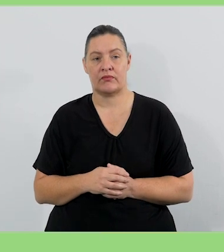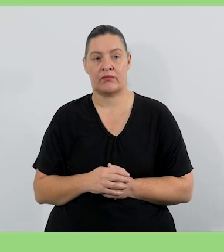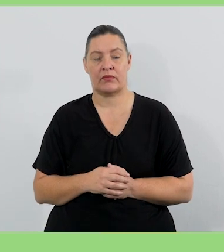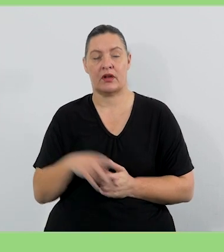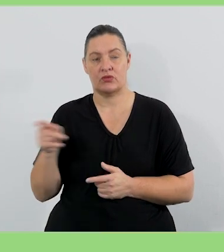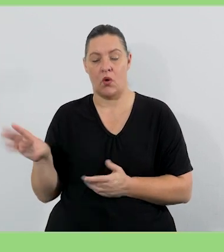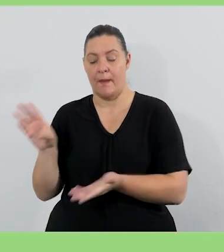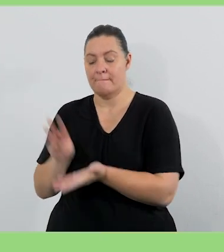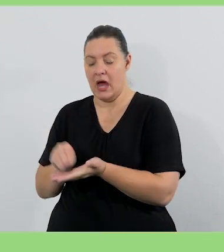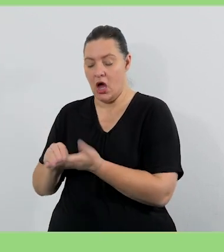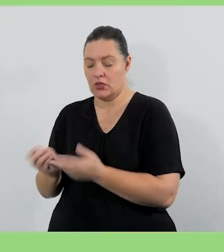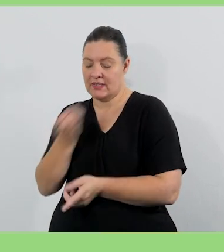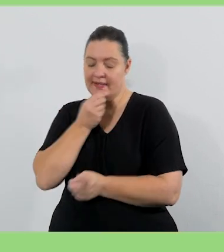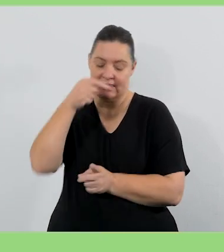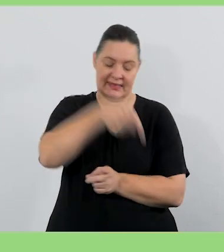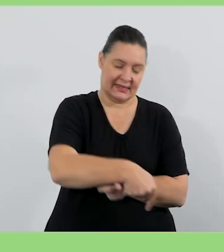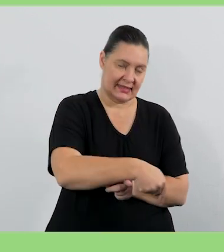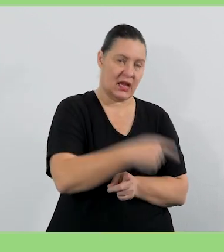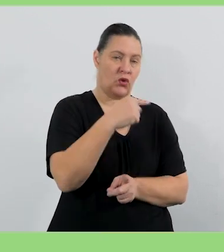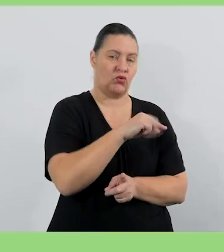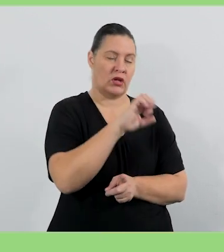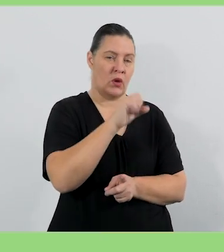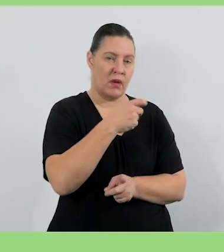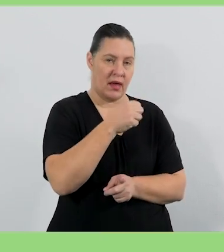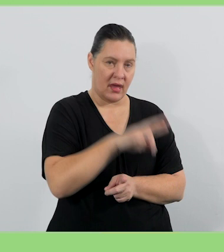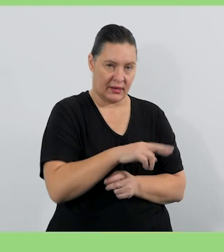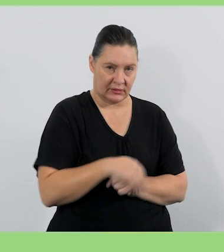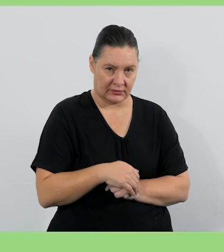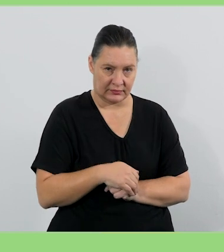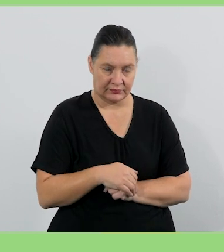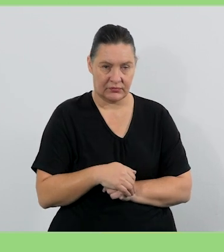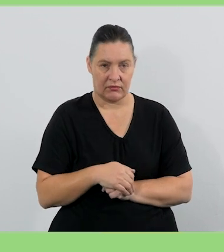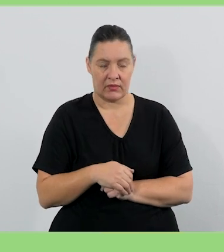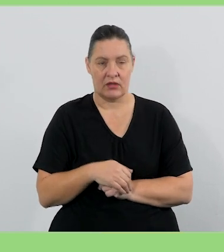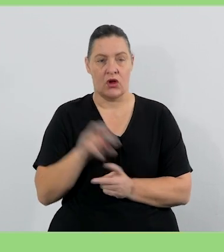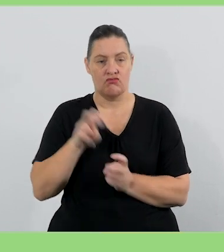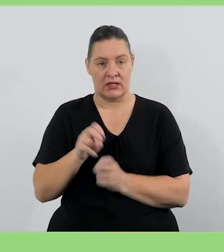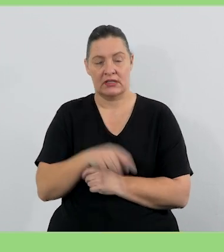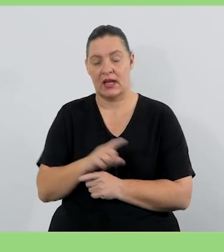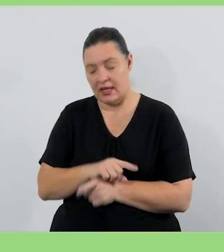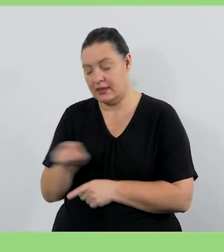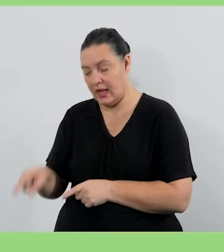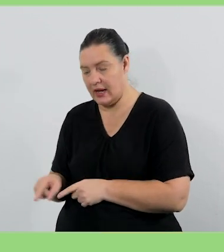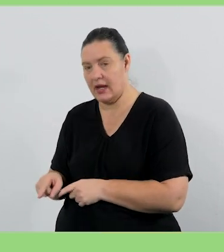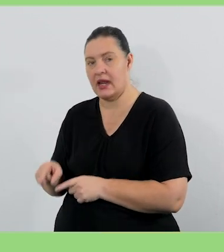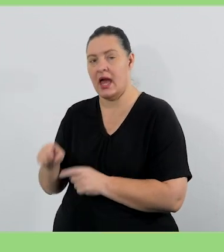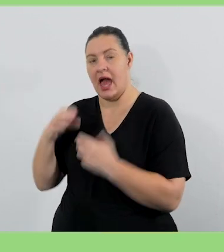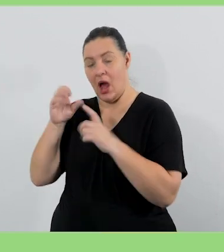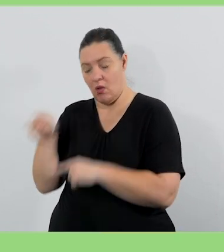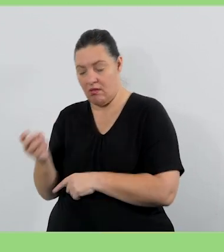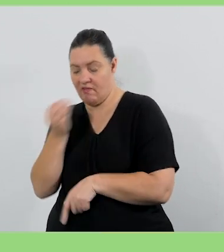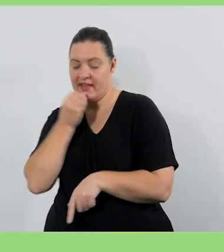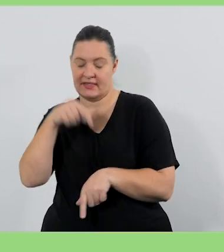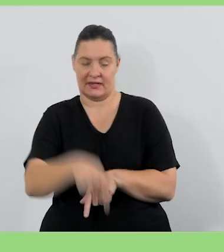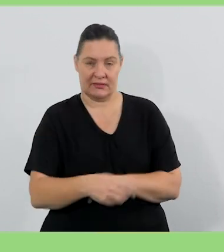So grass being eaten by grasshopper. The grasshopper is being eaten by the rat being eaten by the owl.